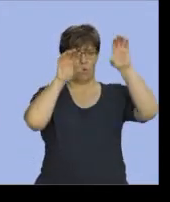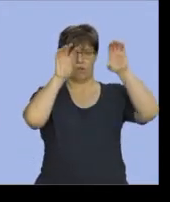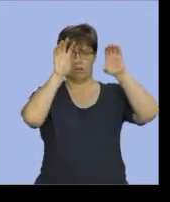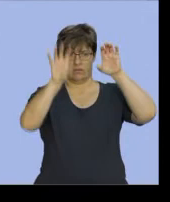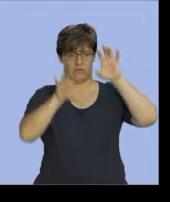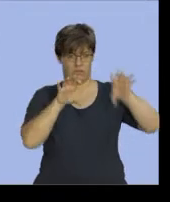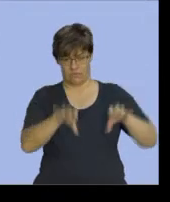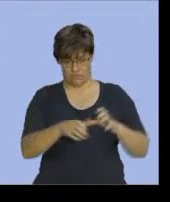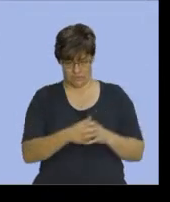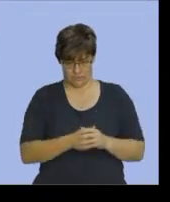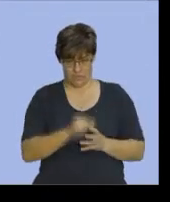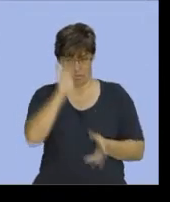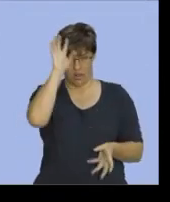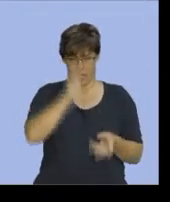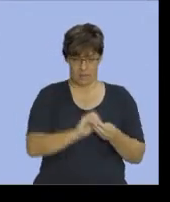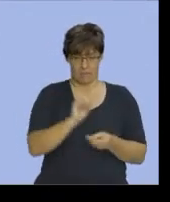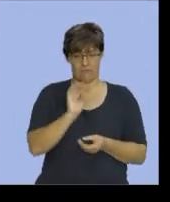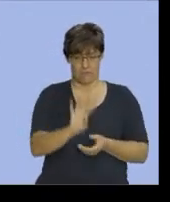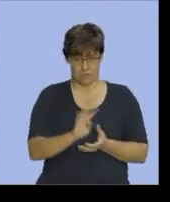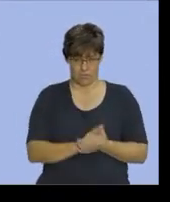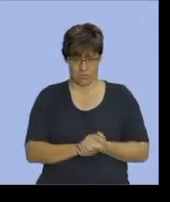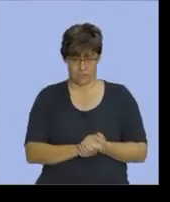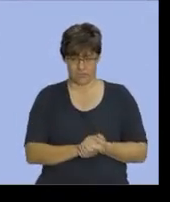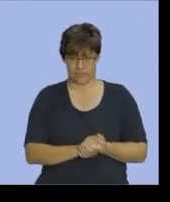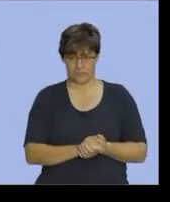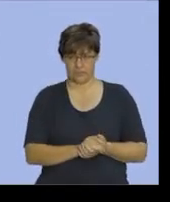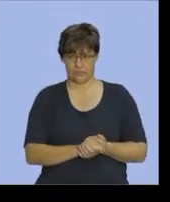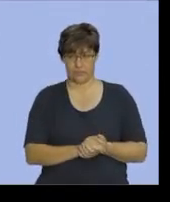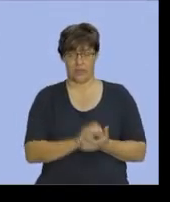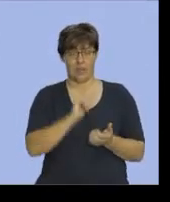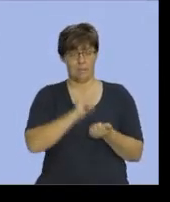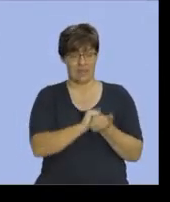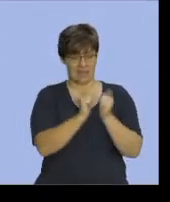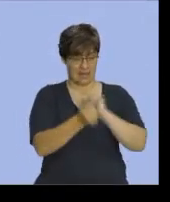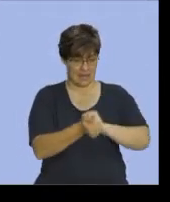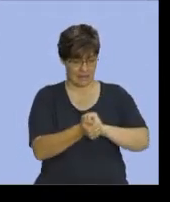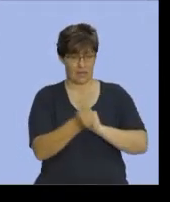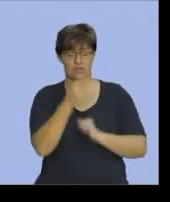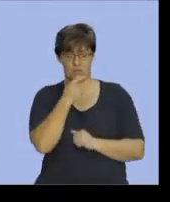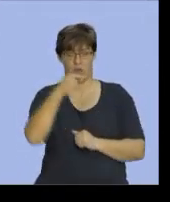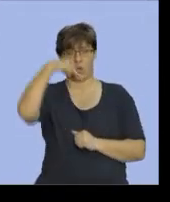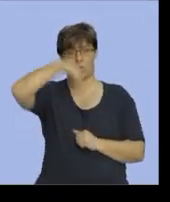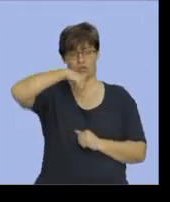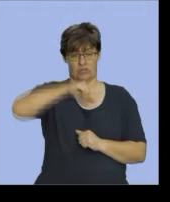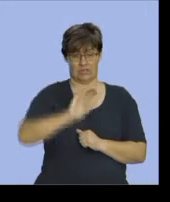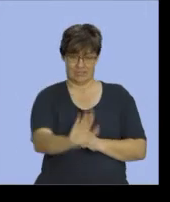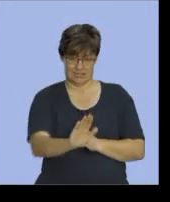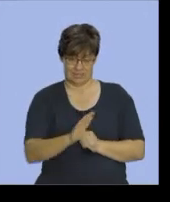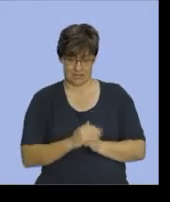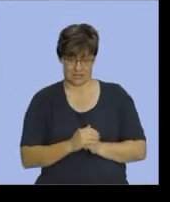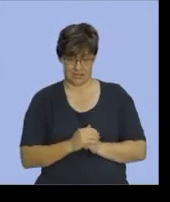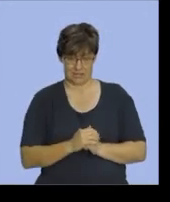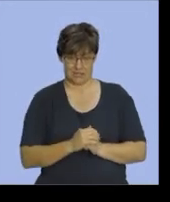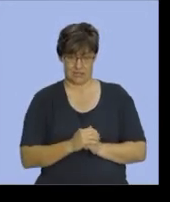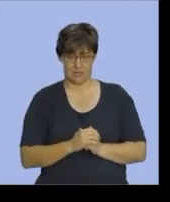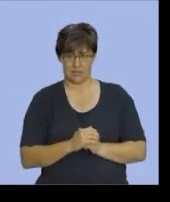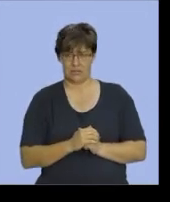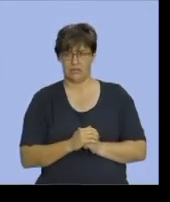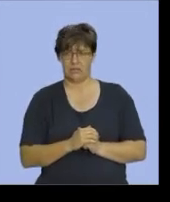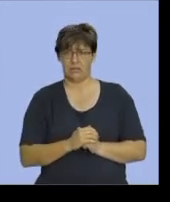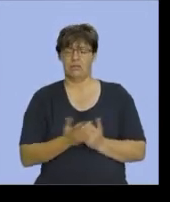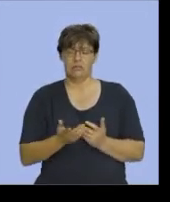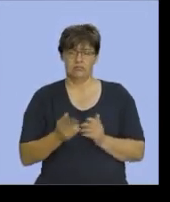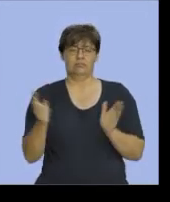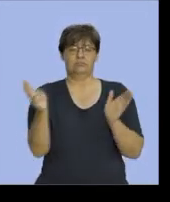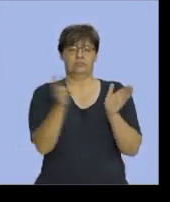4 sides, if we were to call them sides. But mathematically, we call them quadrants, right? And